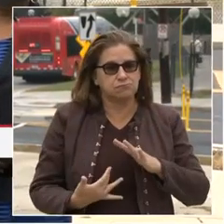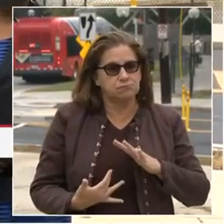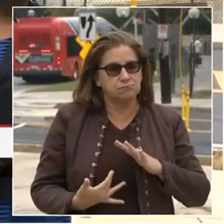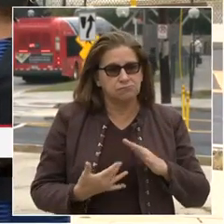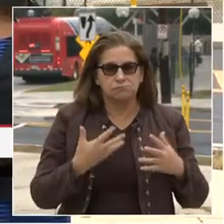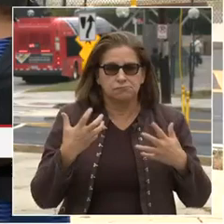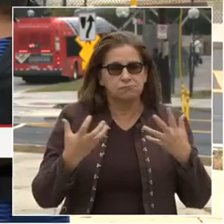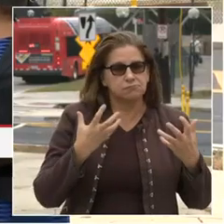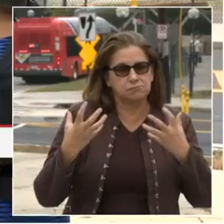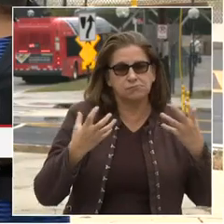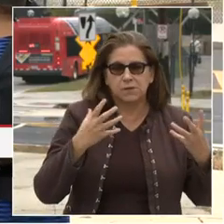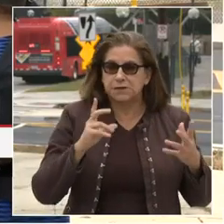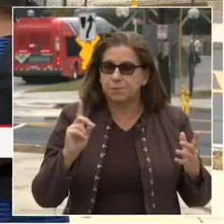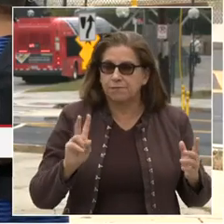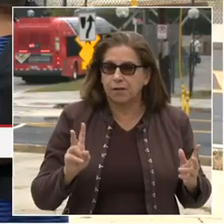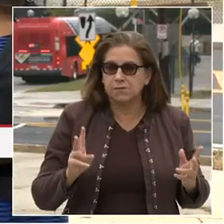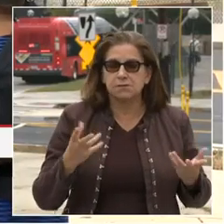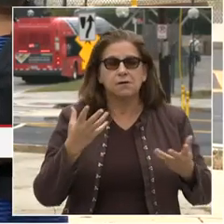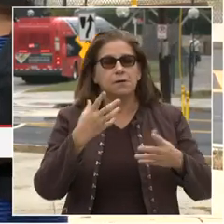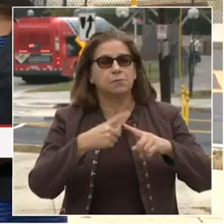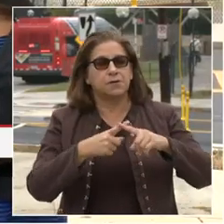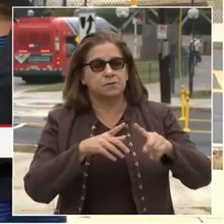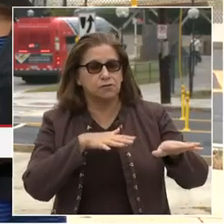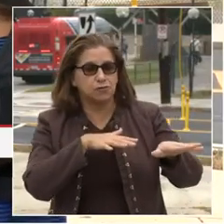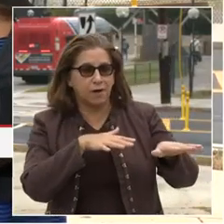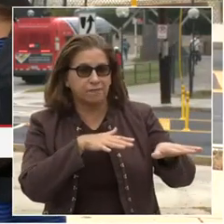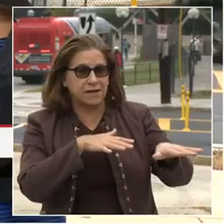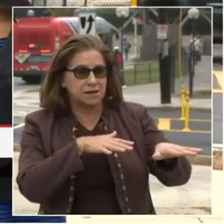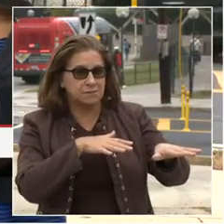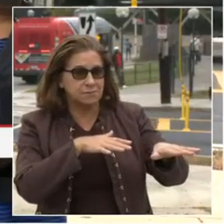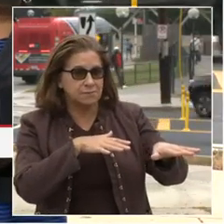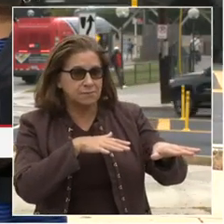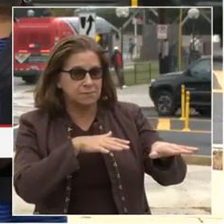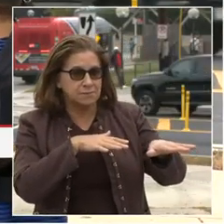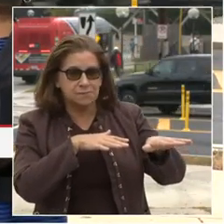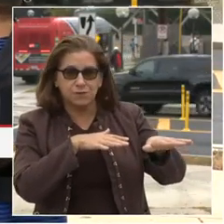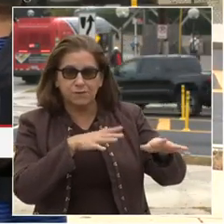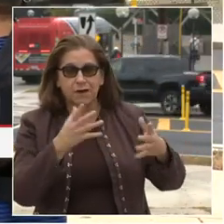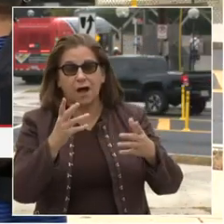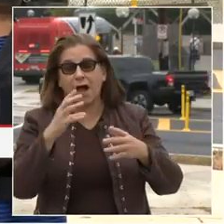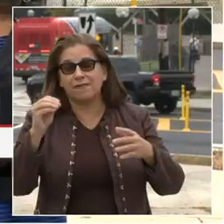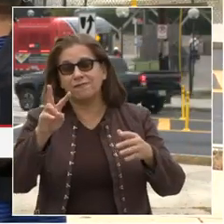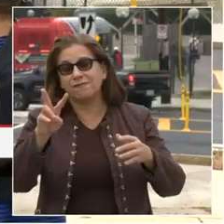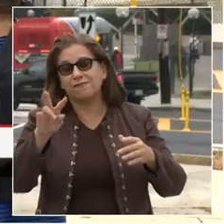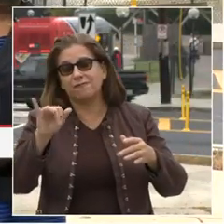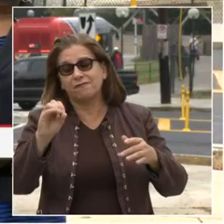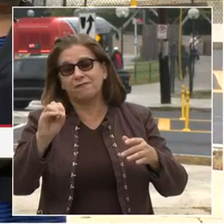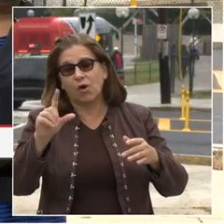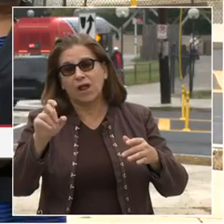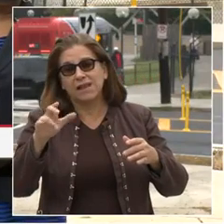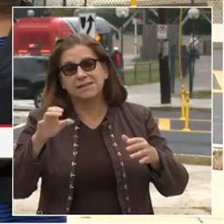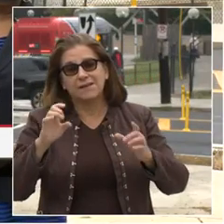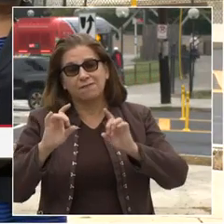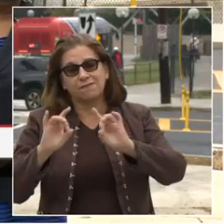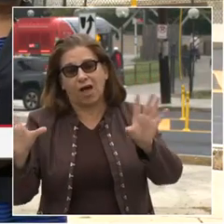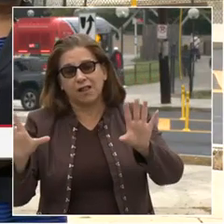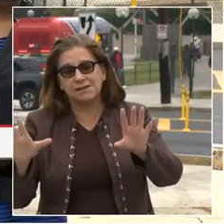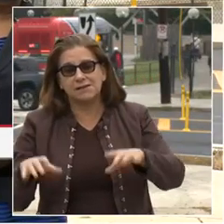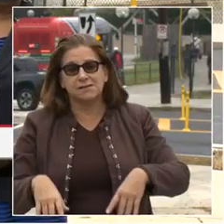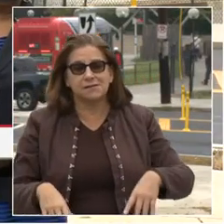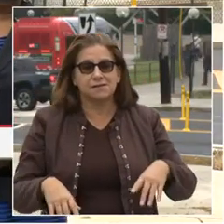of traffic violence. We have worked hard to get our city back open, to get our children back in